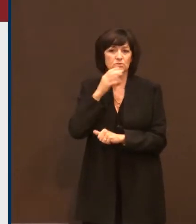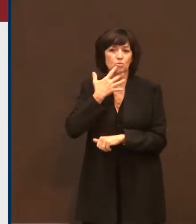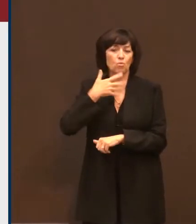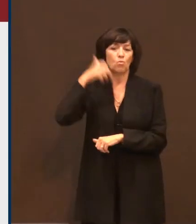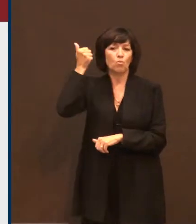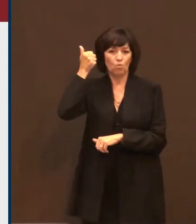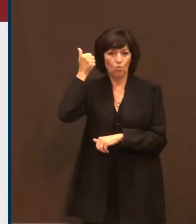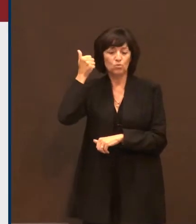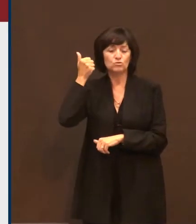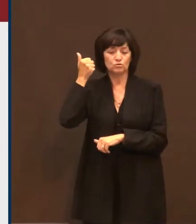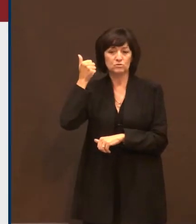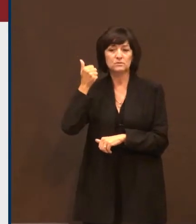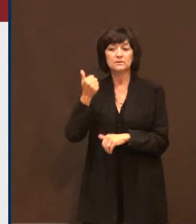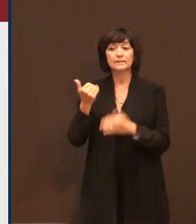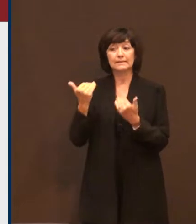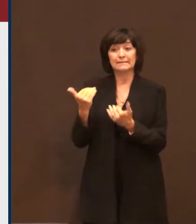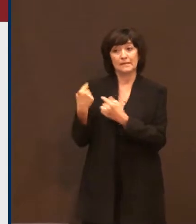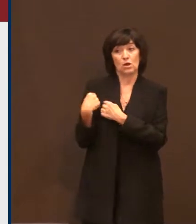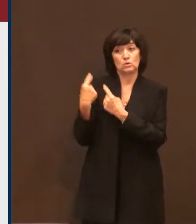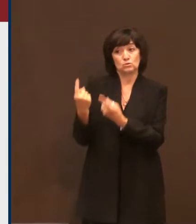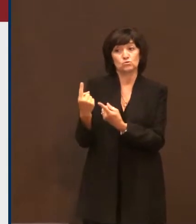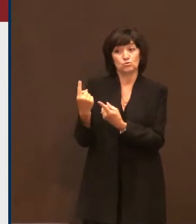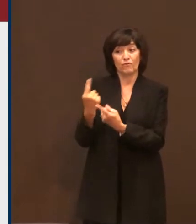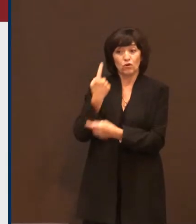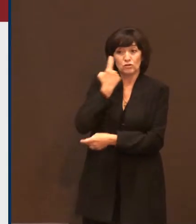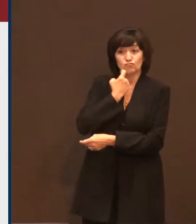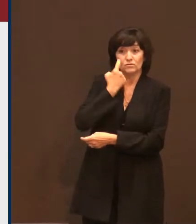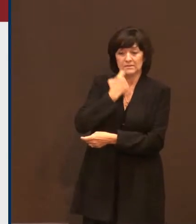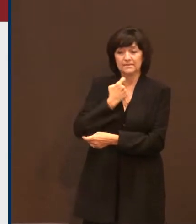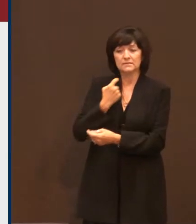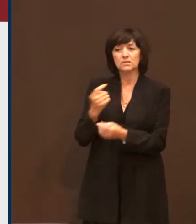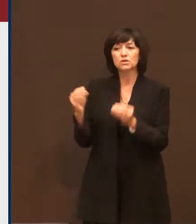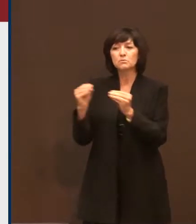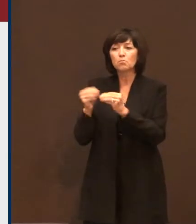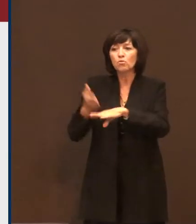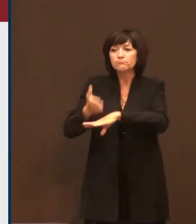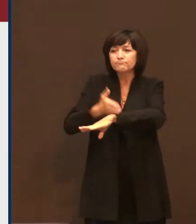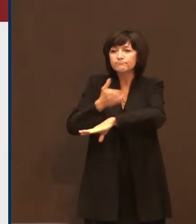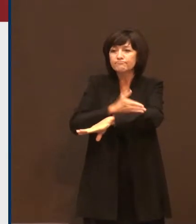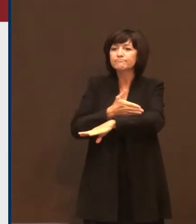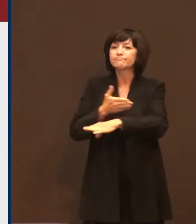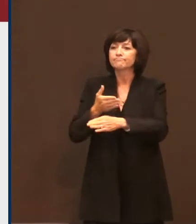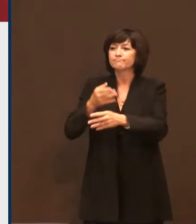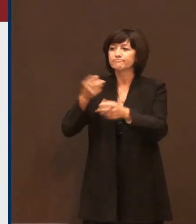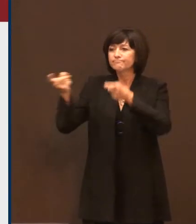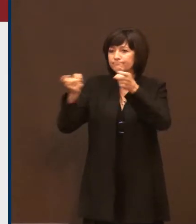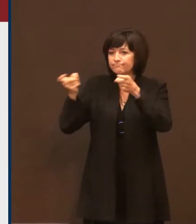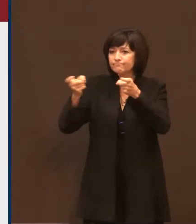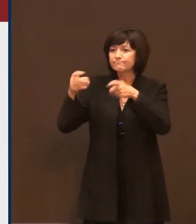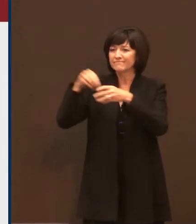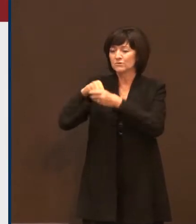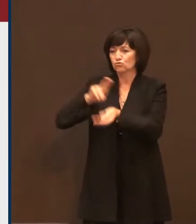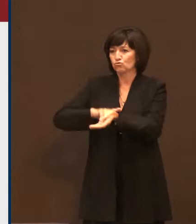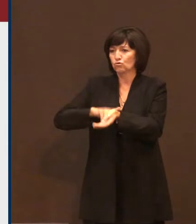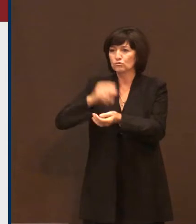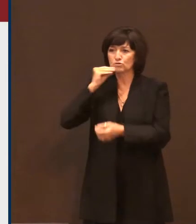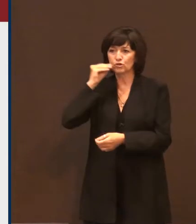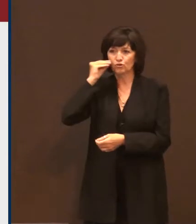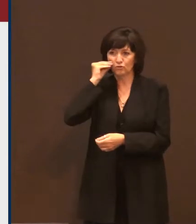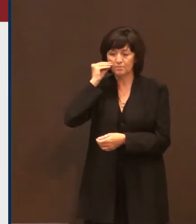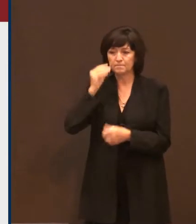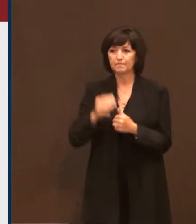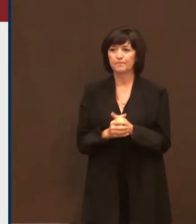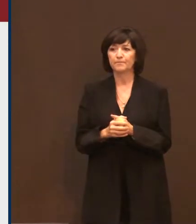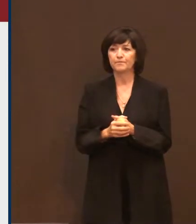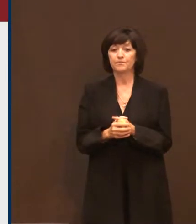job in nursing homes and other facilities for the elderly. 58 current hospitalizations, up